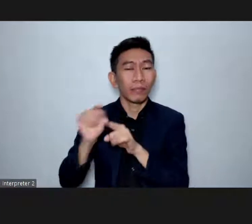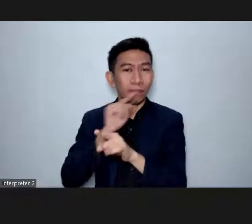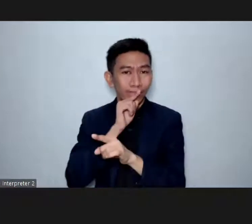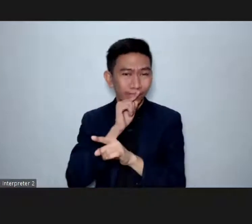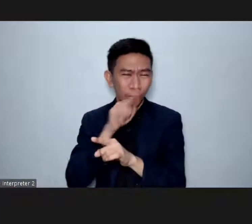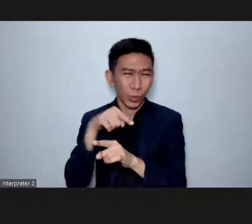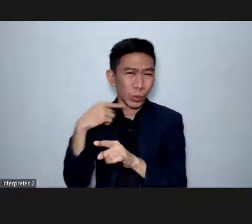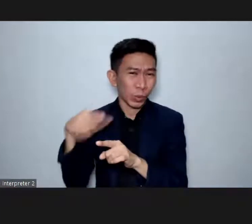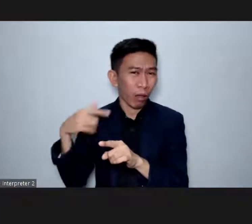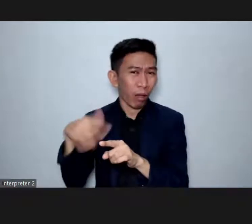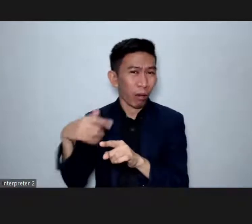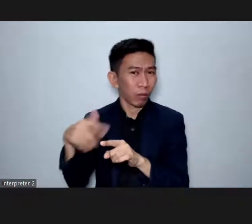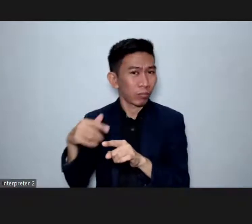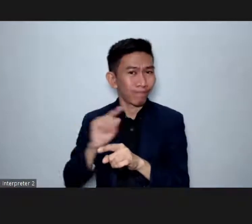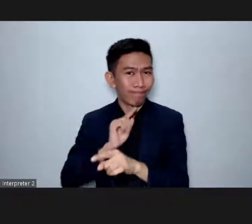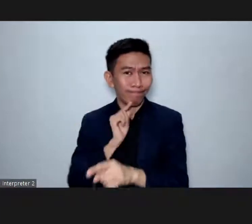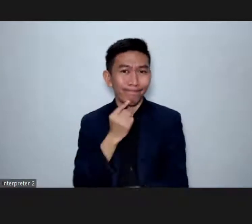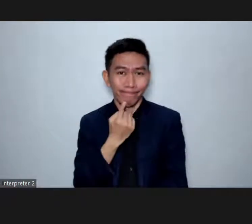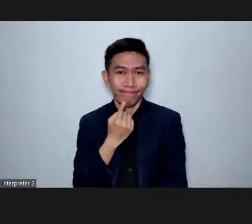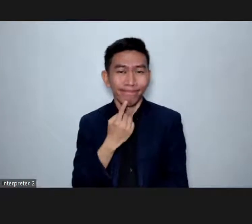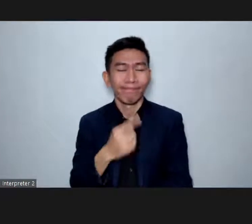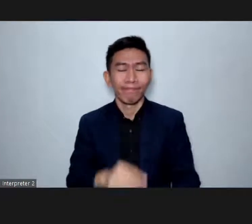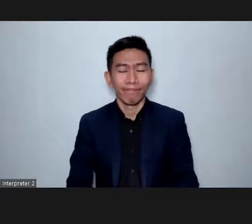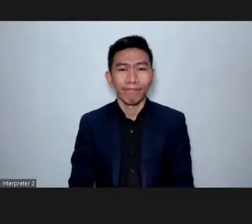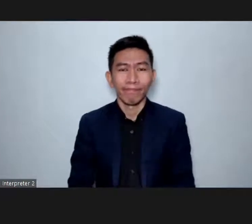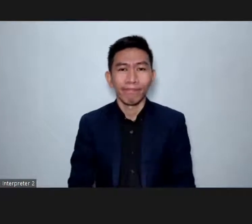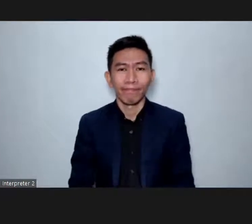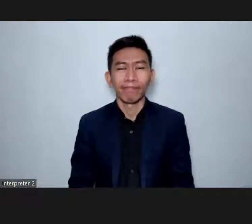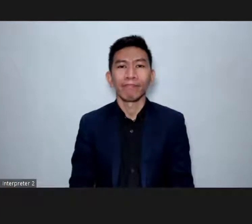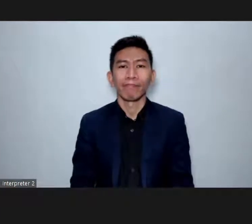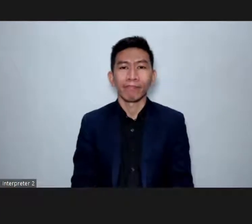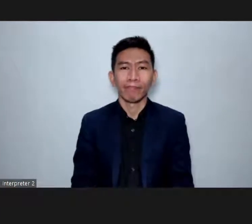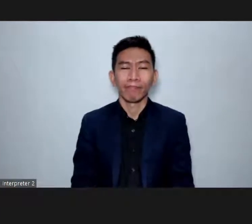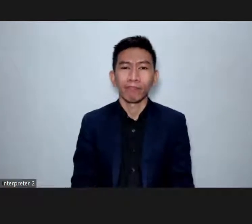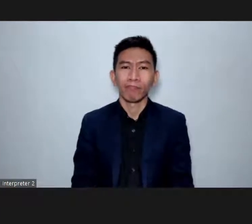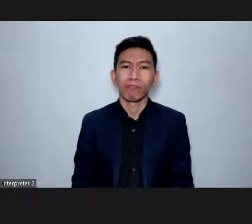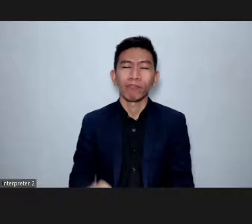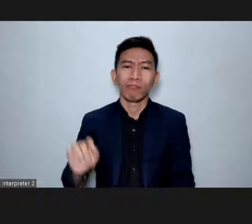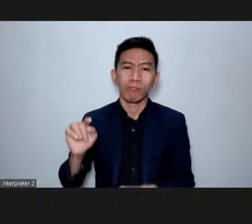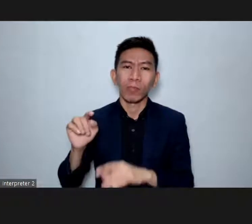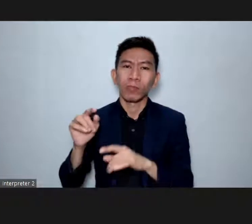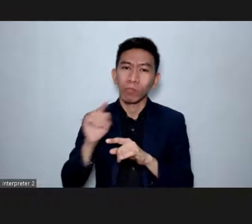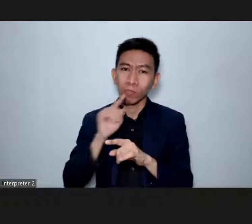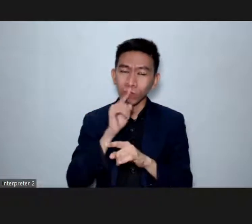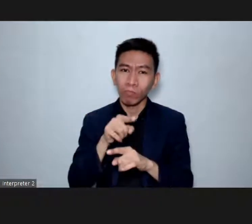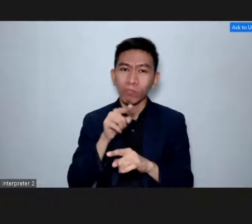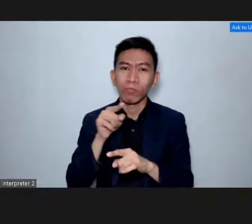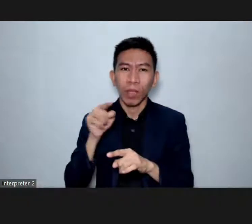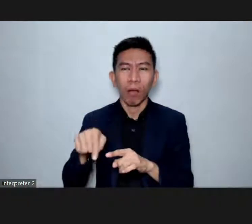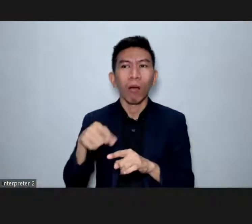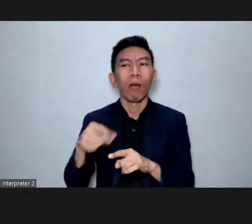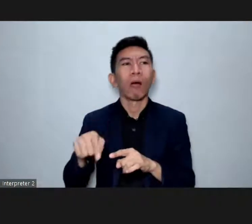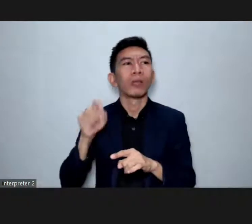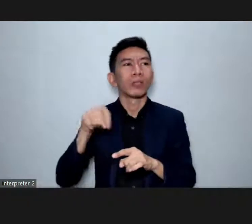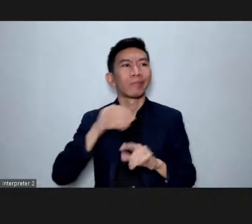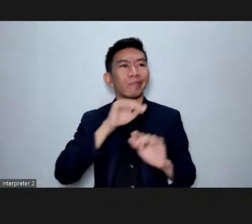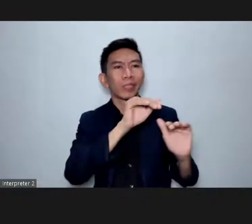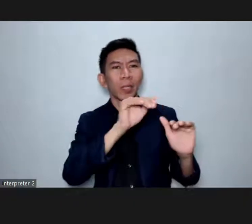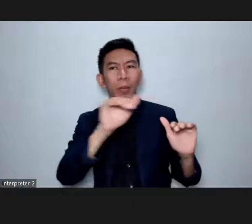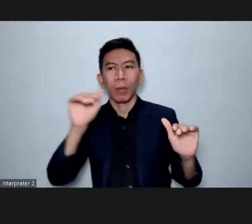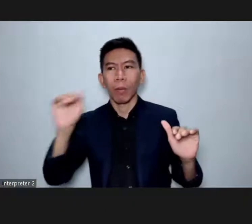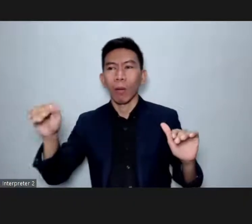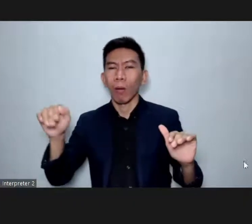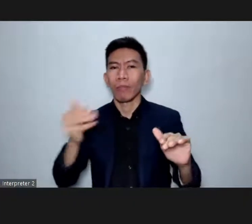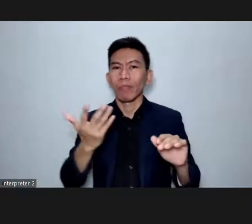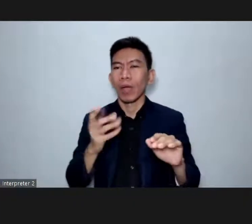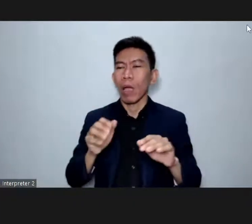quite alarming. That's the reason why it resonated so strongly with us, the call to invest in cancer, and